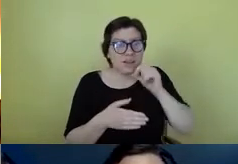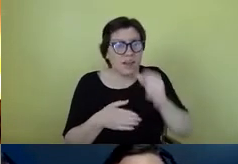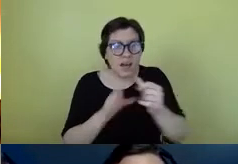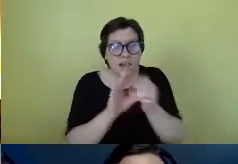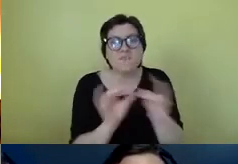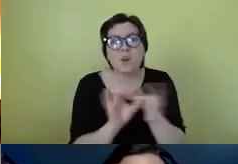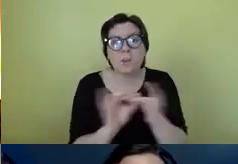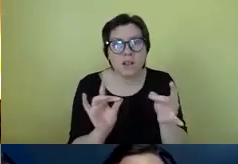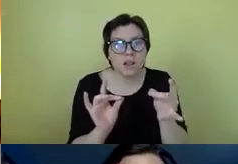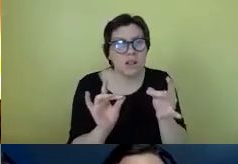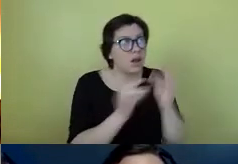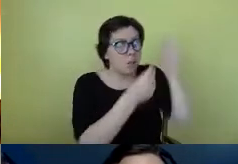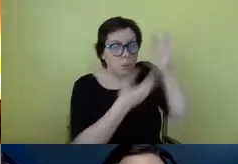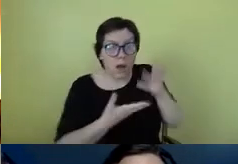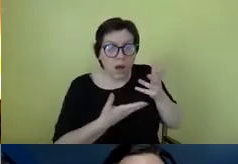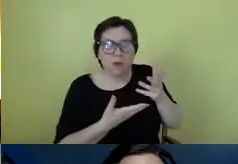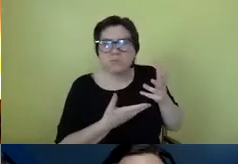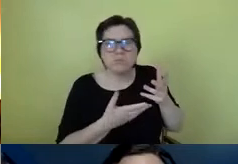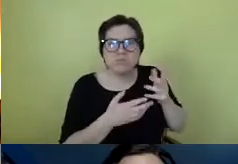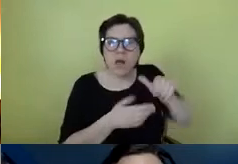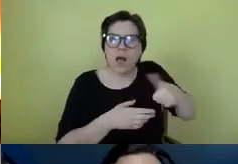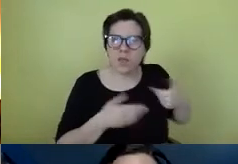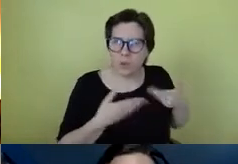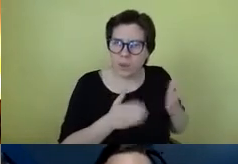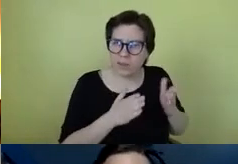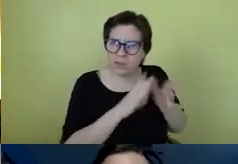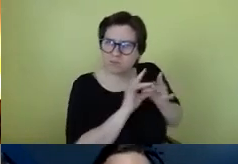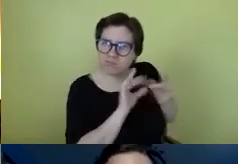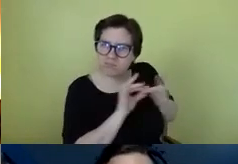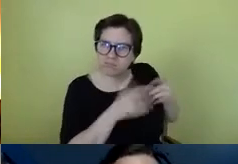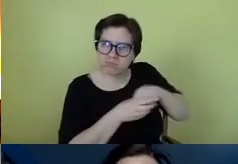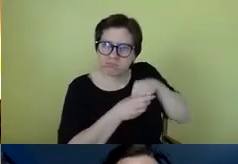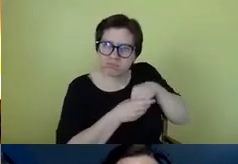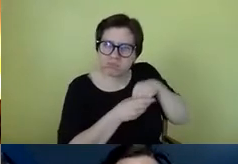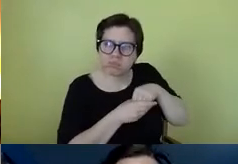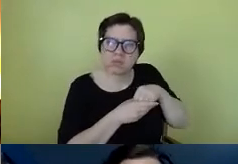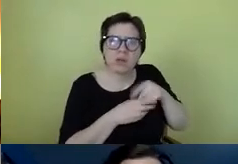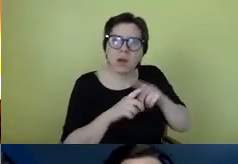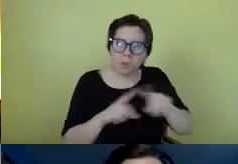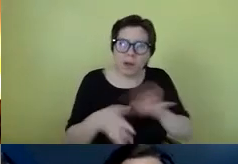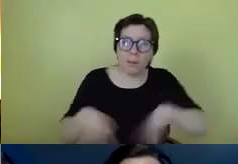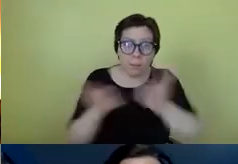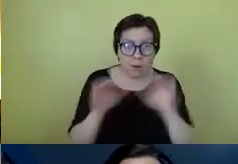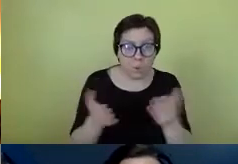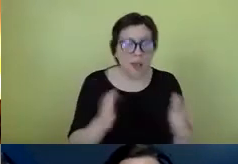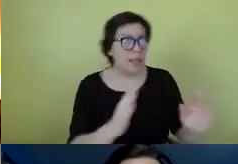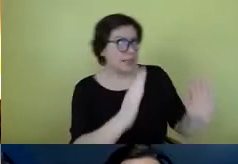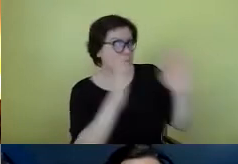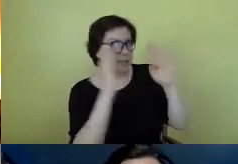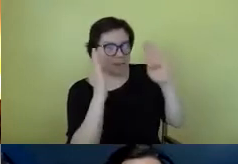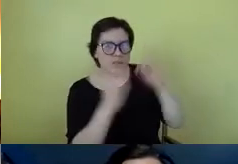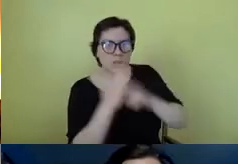ways, but to listen to what the Lord asks of us and then